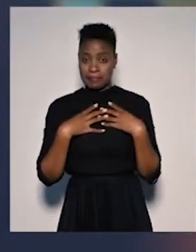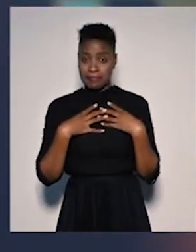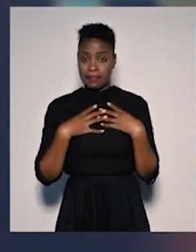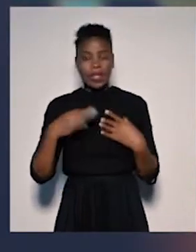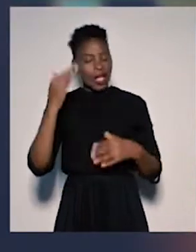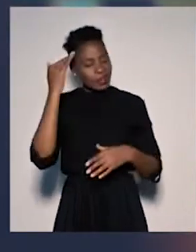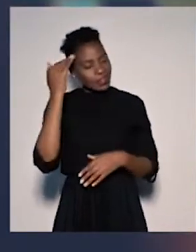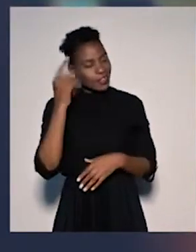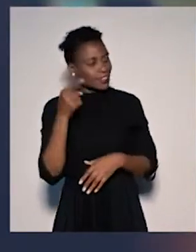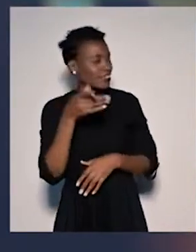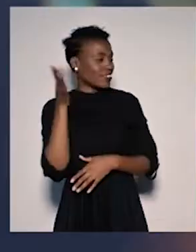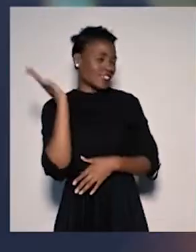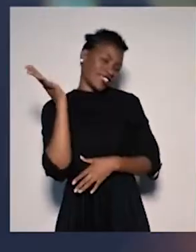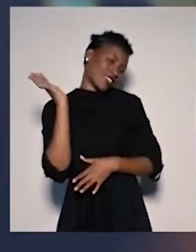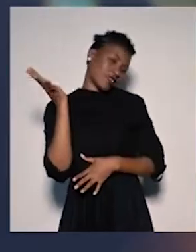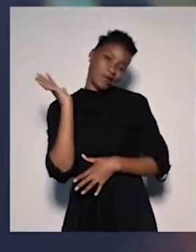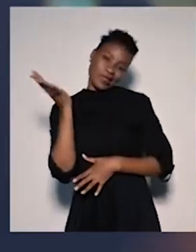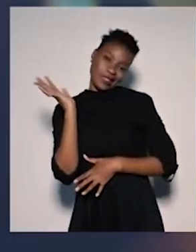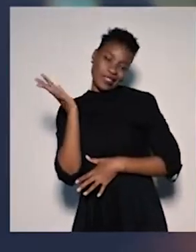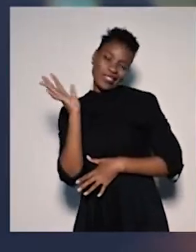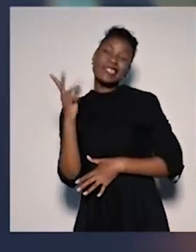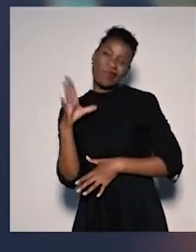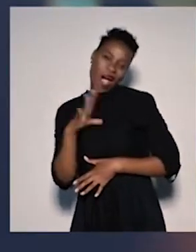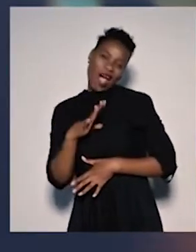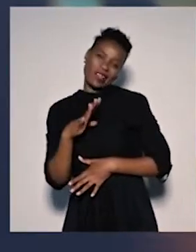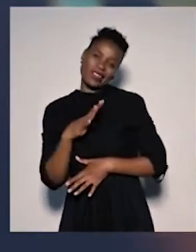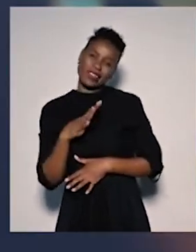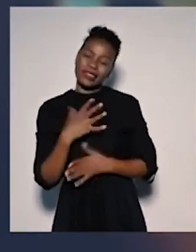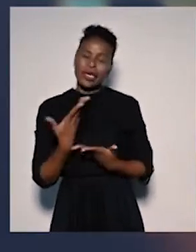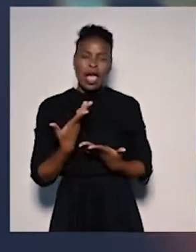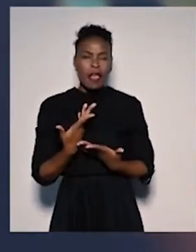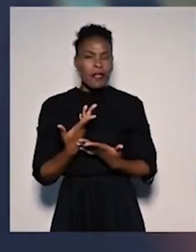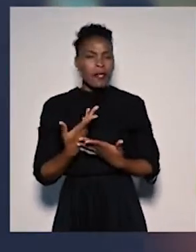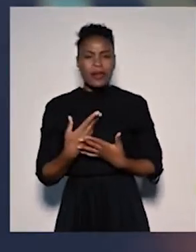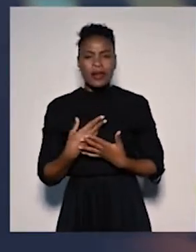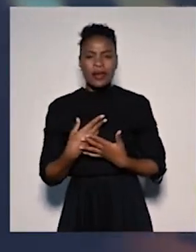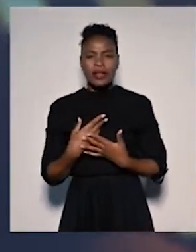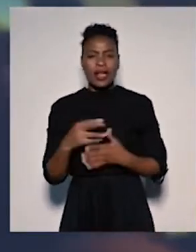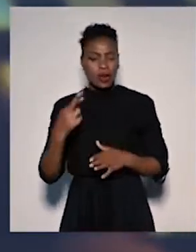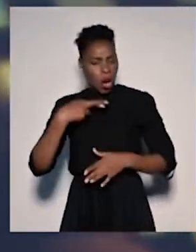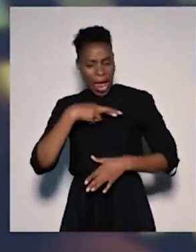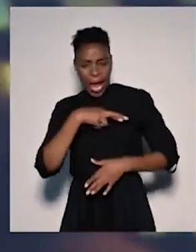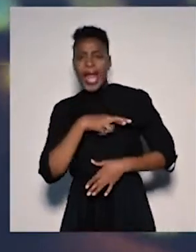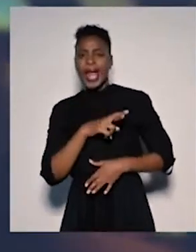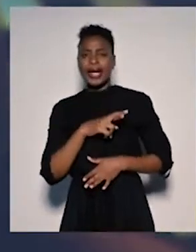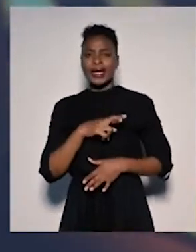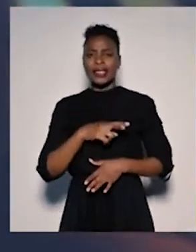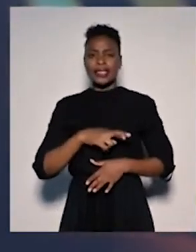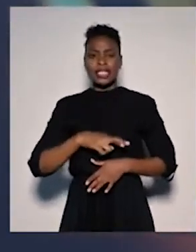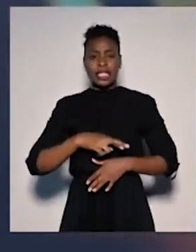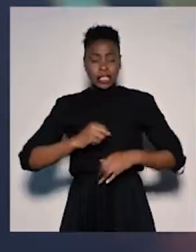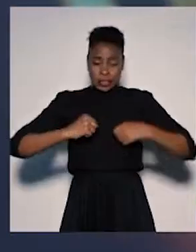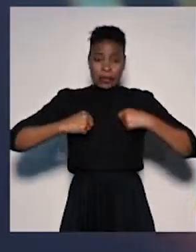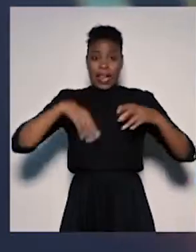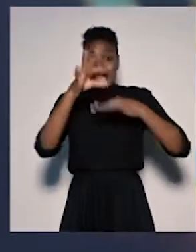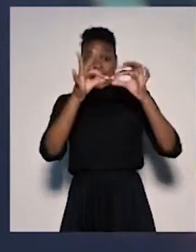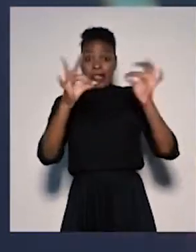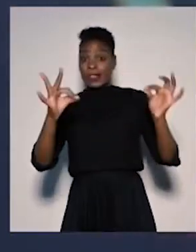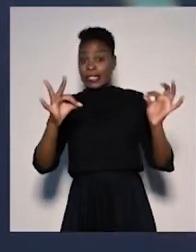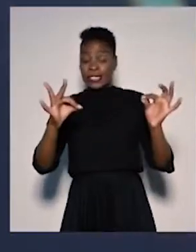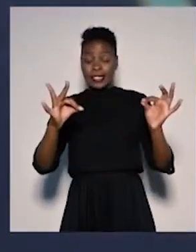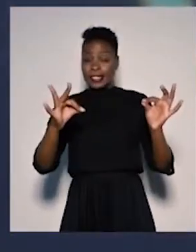I know you don't like that sermon. You really don't have, thirdly, you really don't have to be superly gifted,